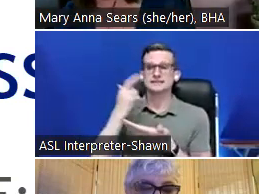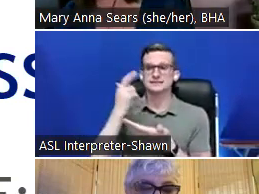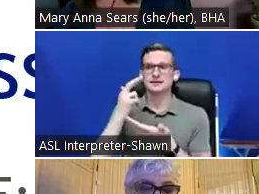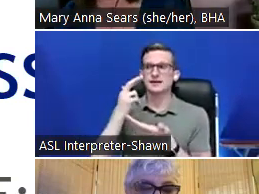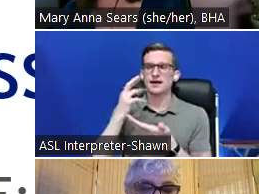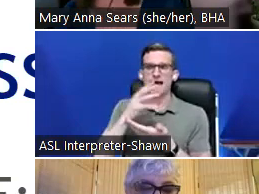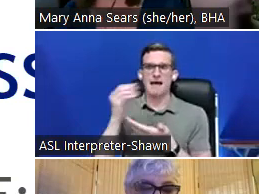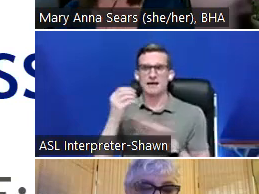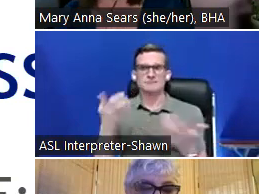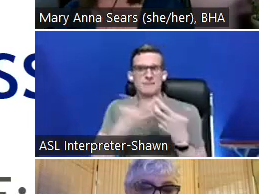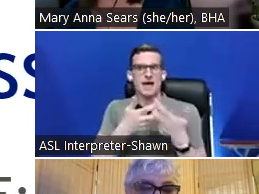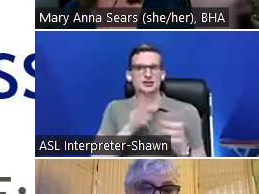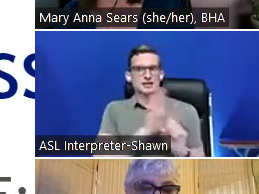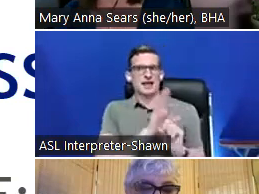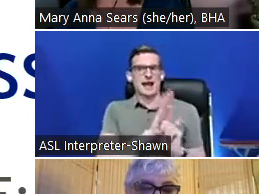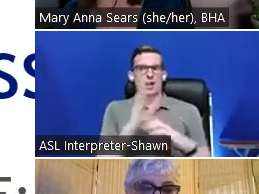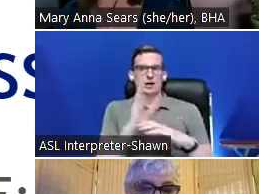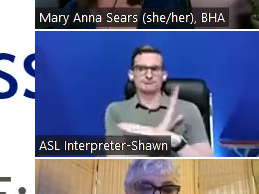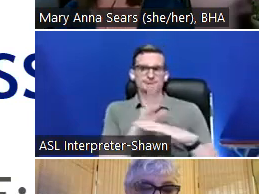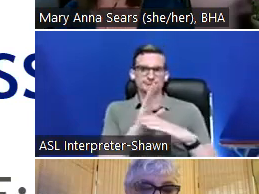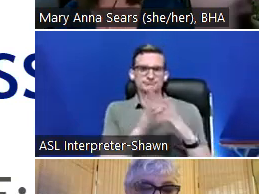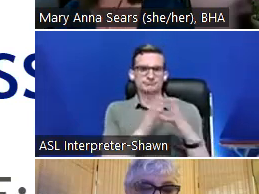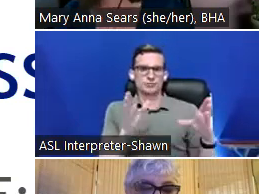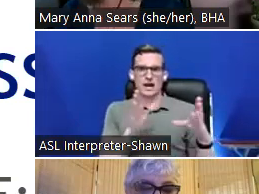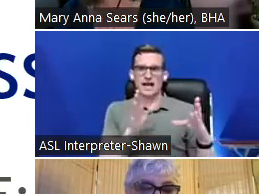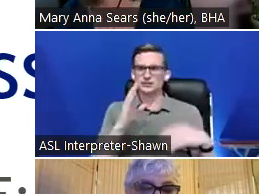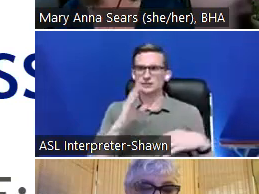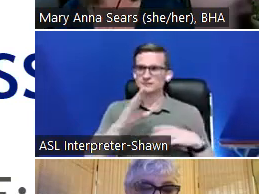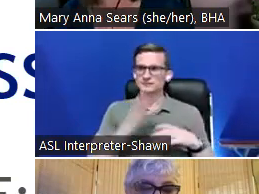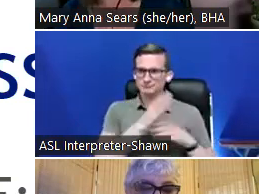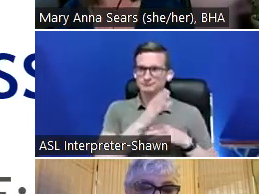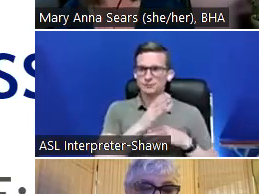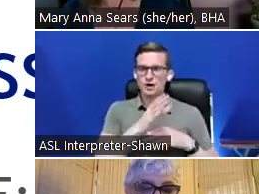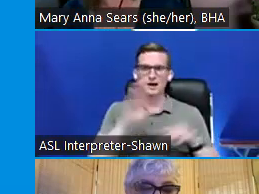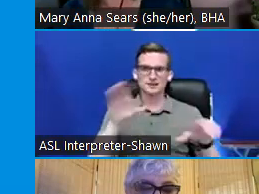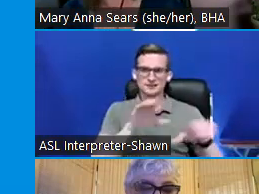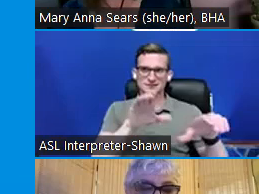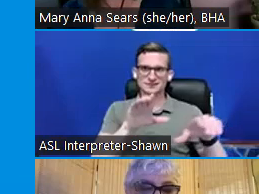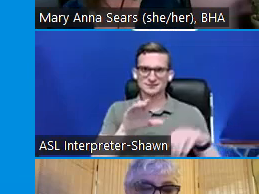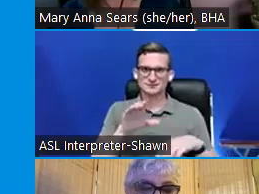that determination. We're just asking for the documentation explaining why. Next slide.